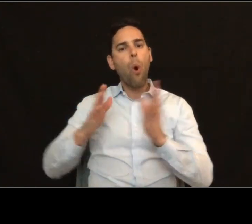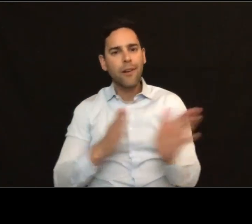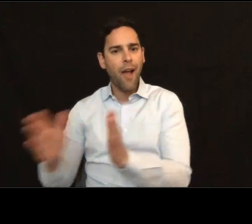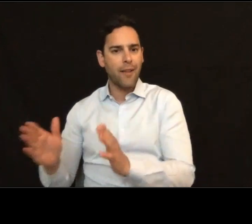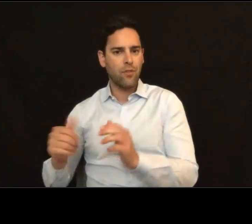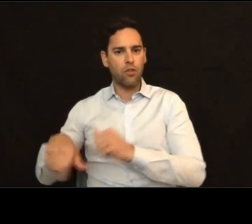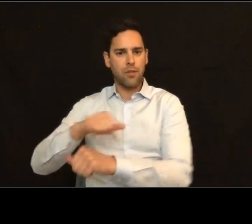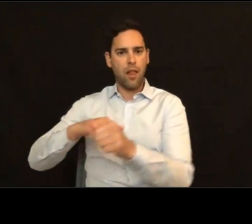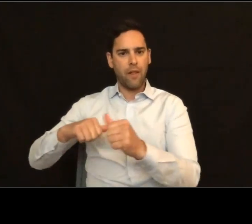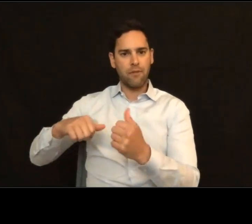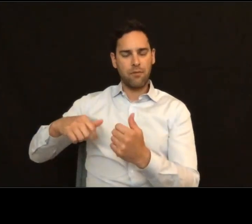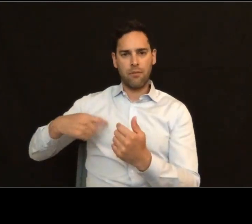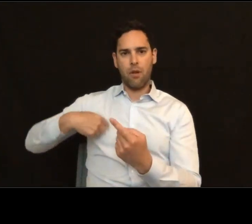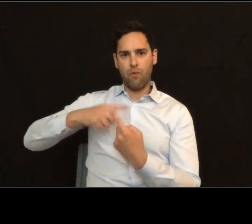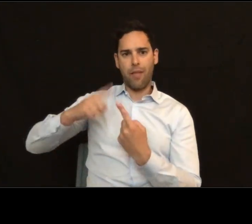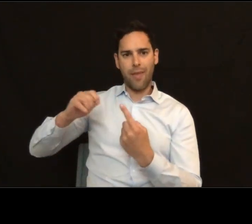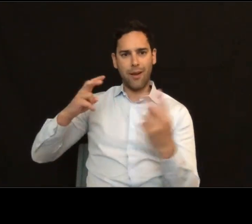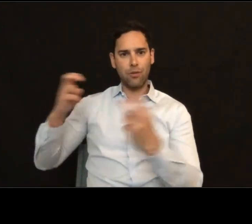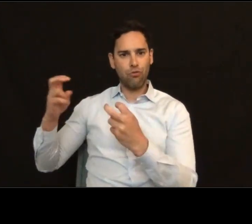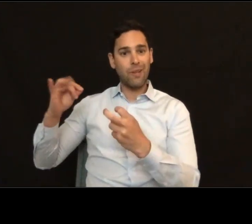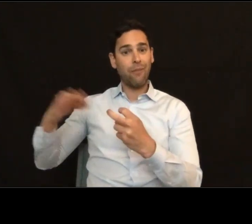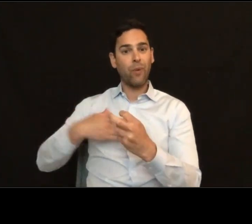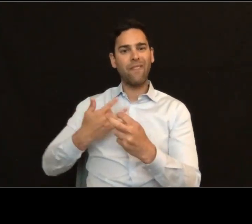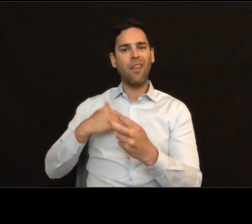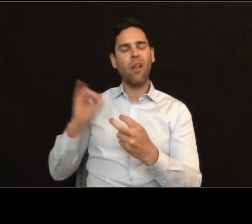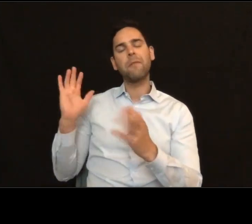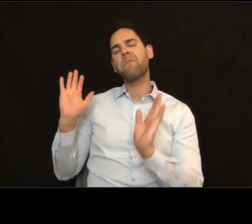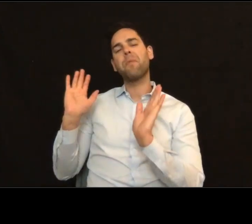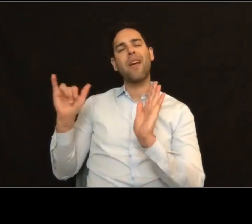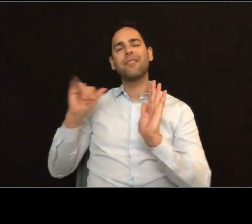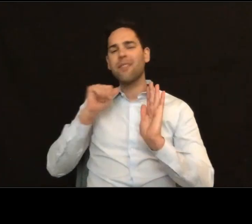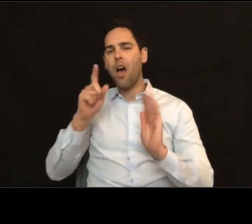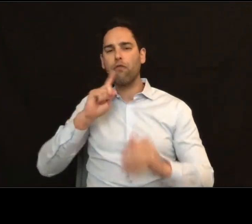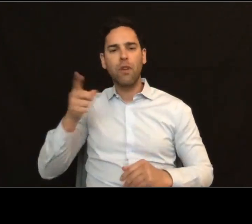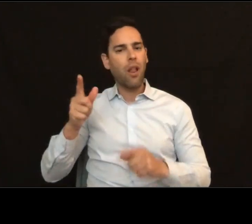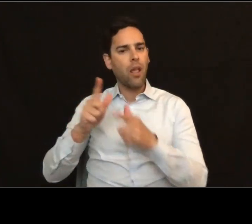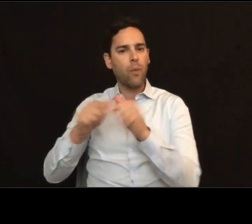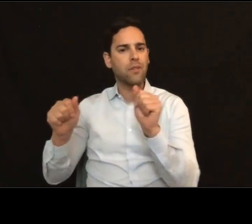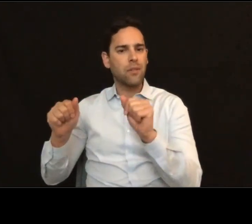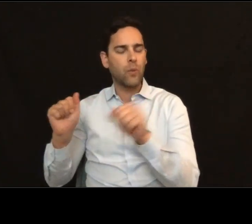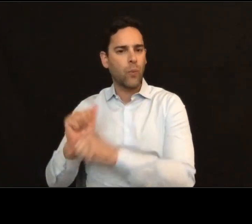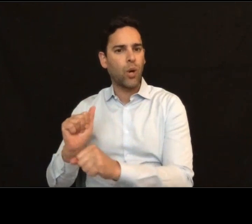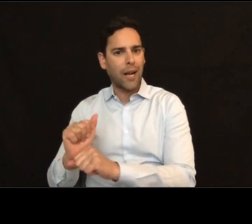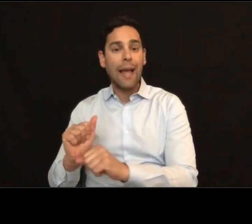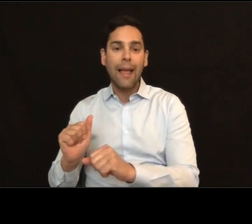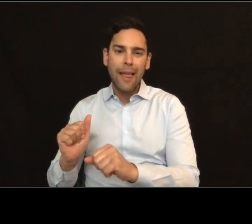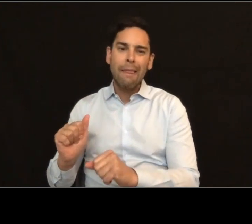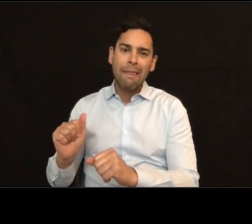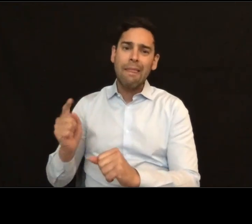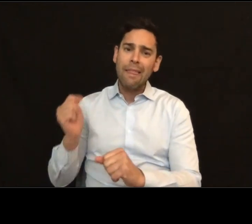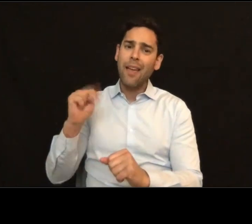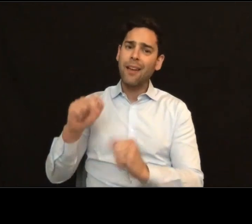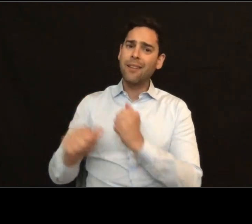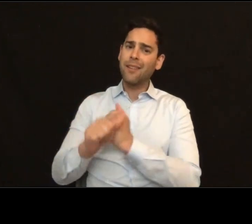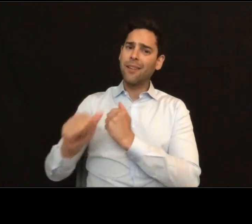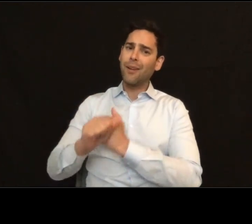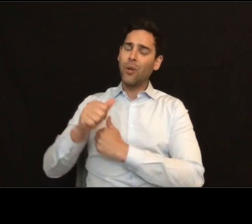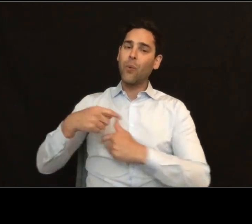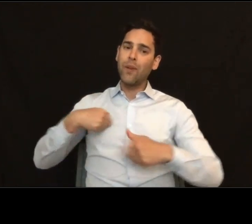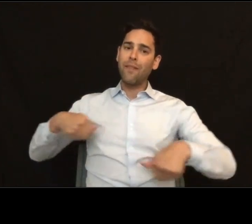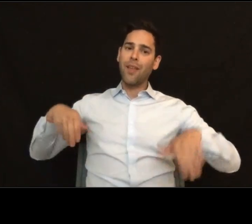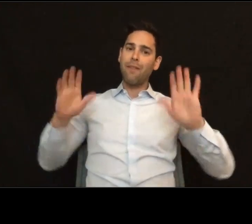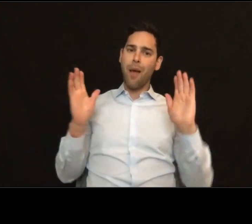if we don't even consider that real linguistics work, legitimate linguistics work, then we've abdicated our morality